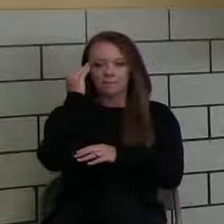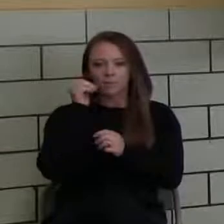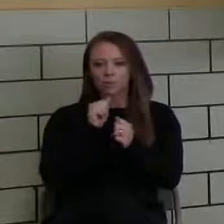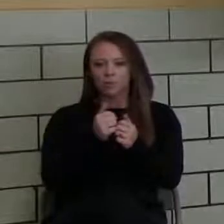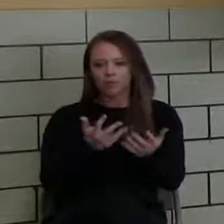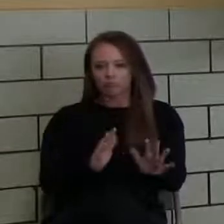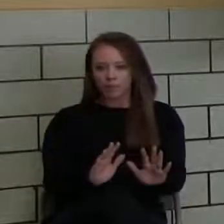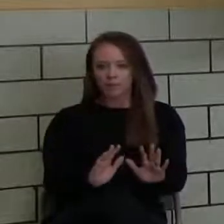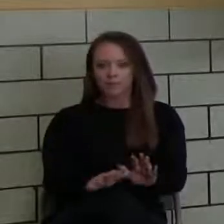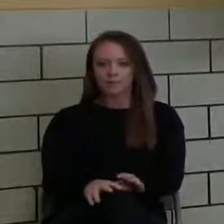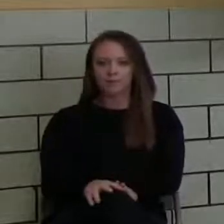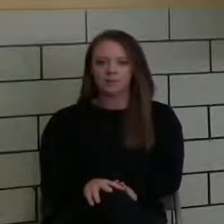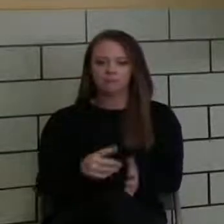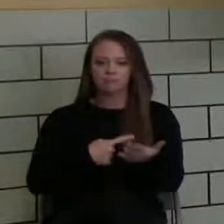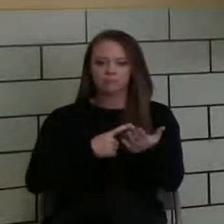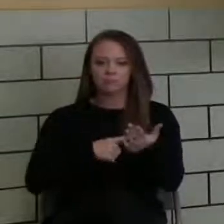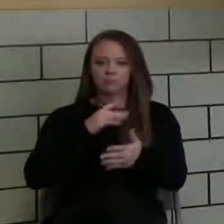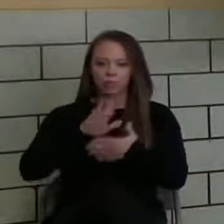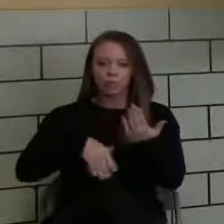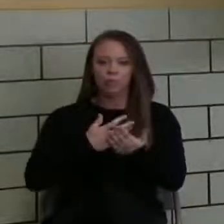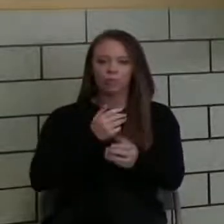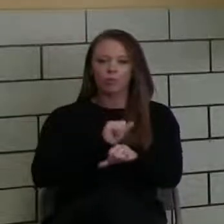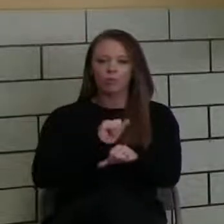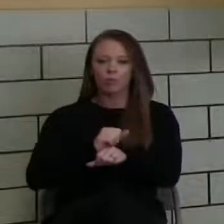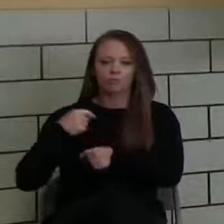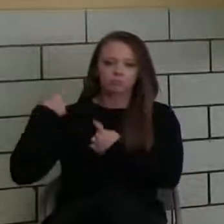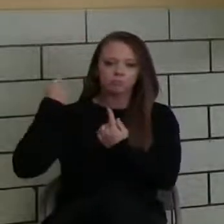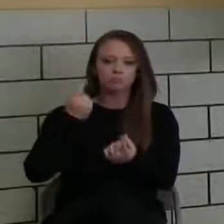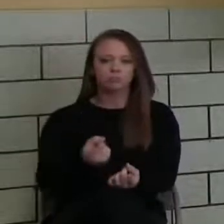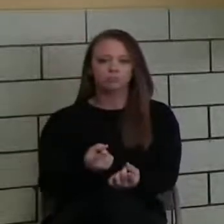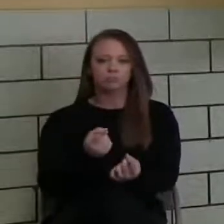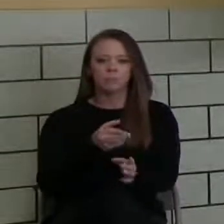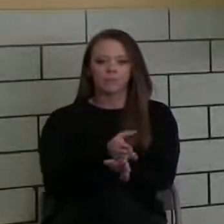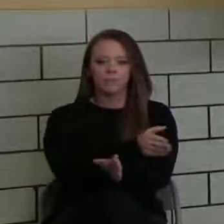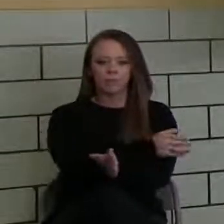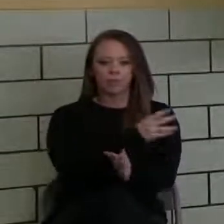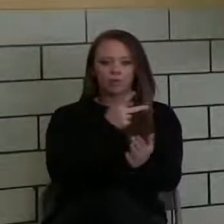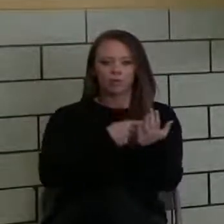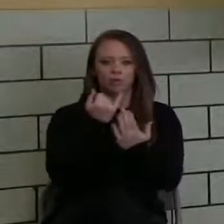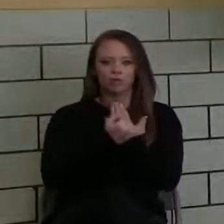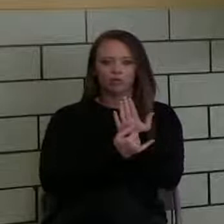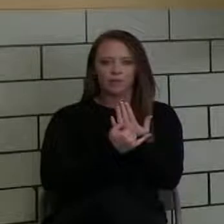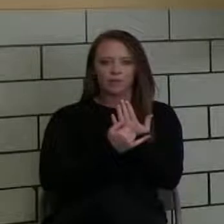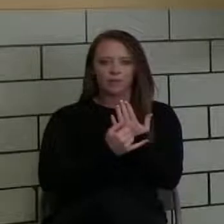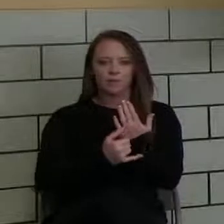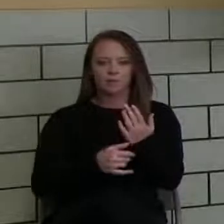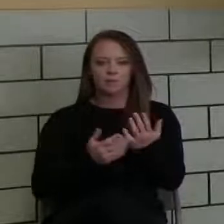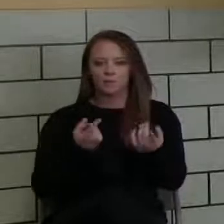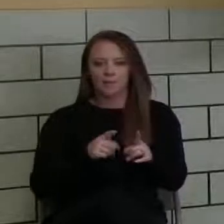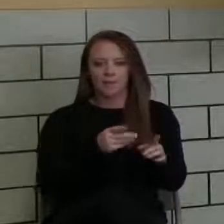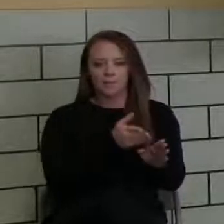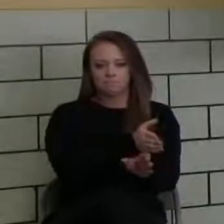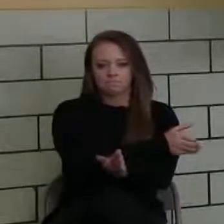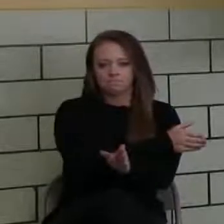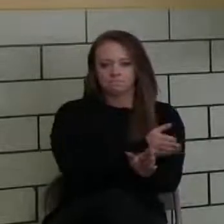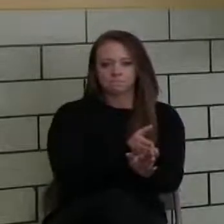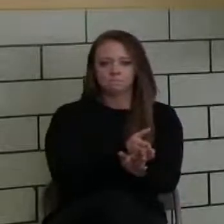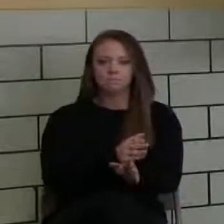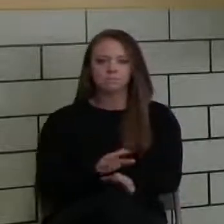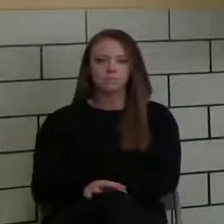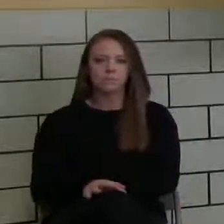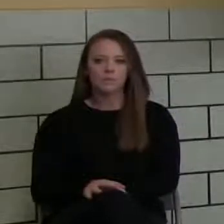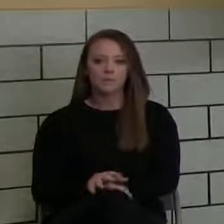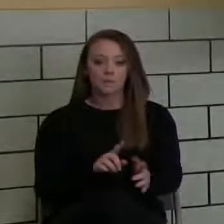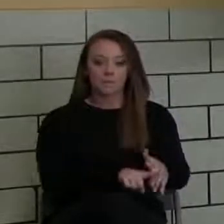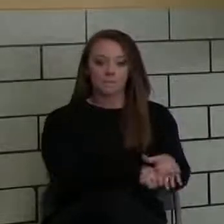talk about sort of all the work that's happened before this project to set the stage to where we are today. Early in the project, we